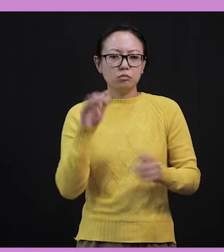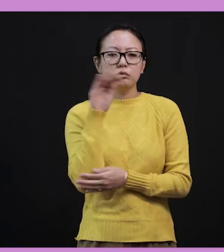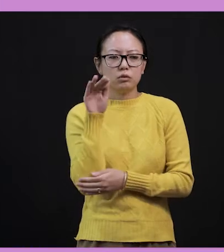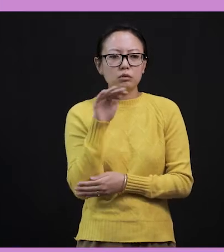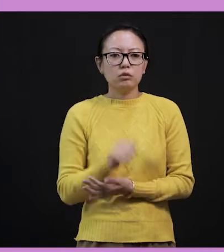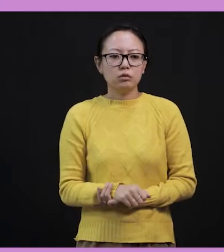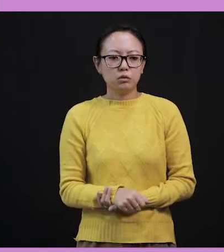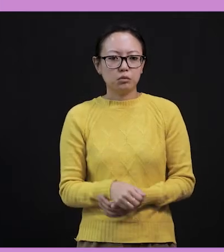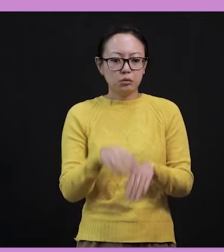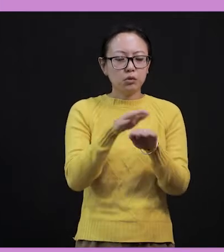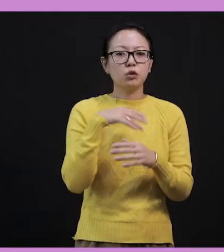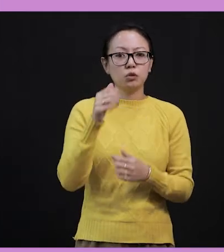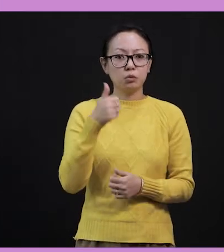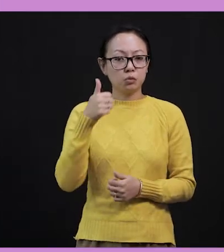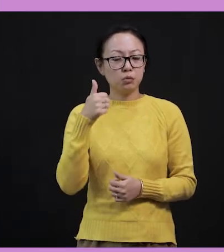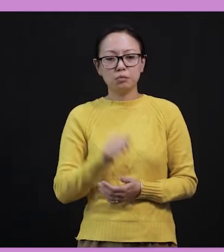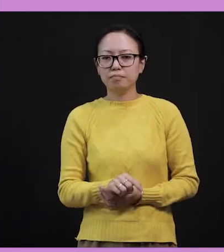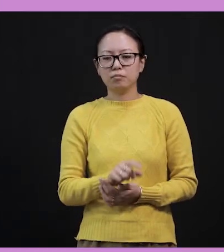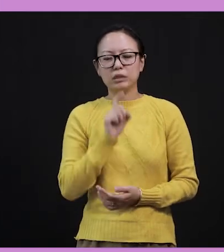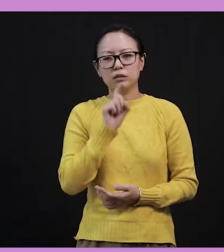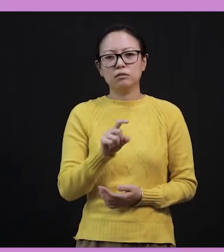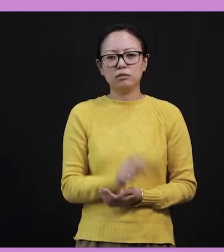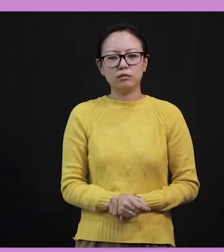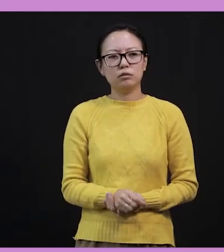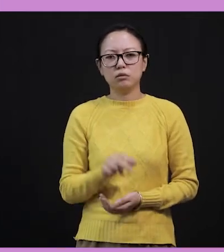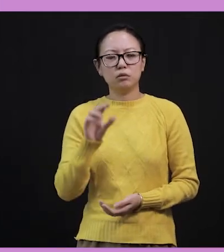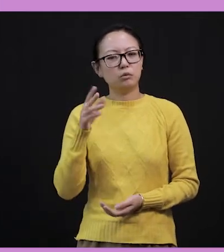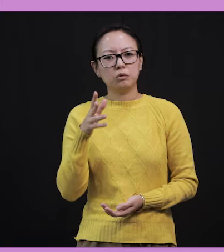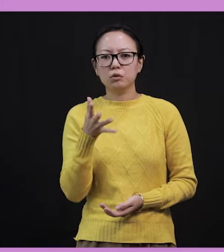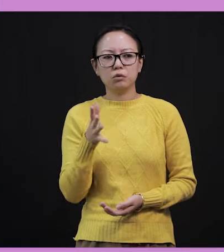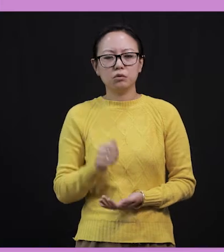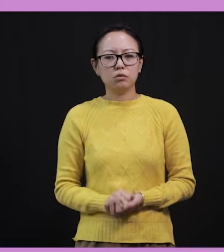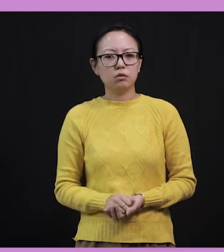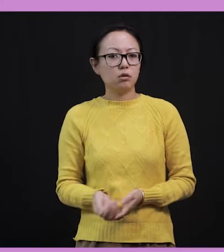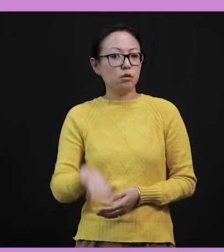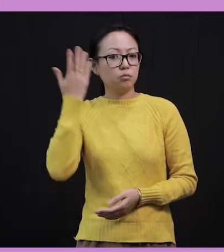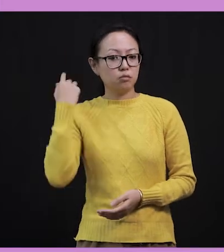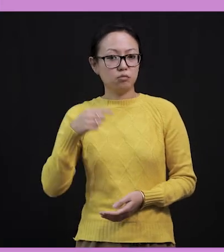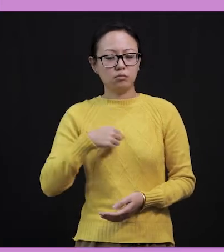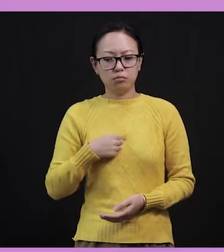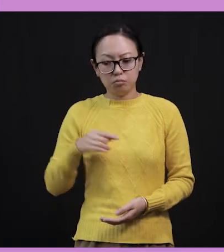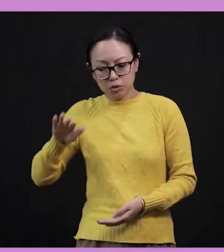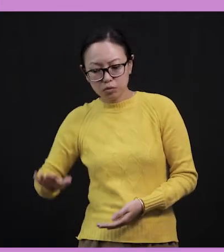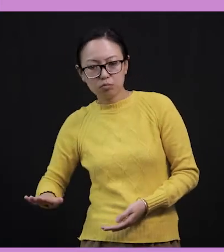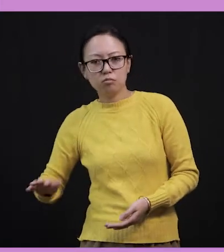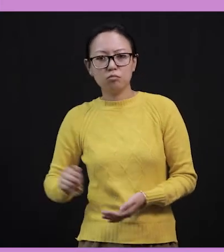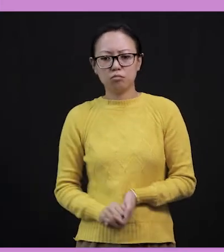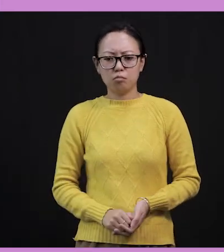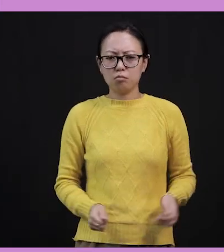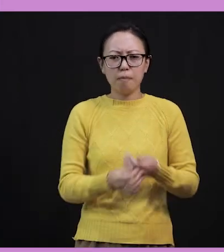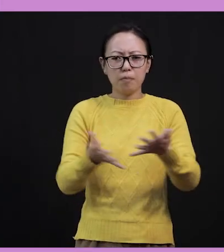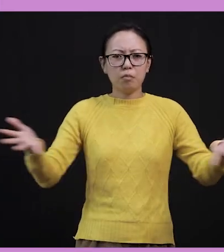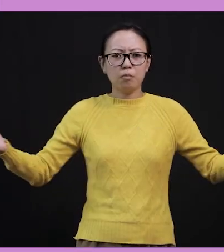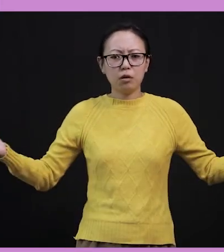snakes. When I was a child, the place where we lived, there was lots and lots of greenery, and I still remember